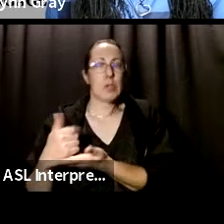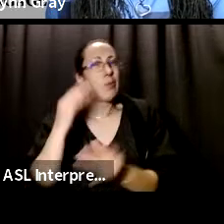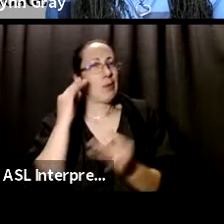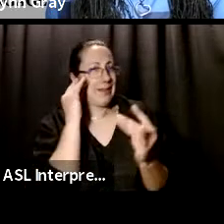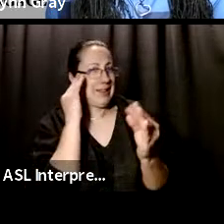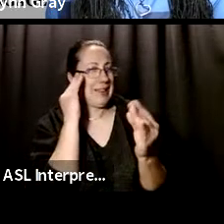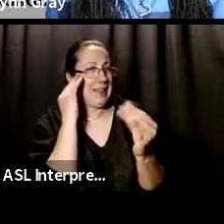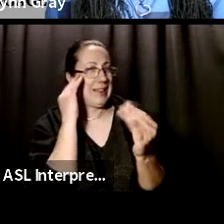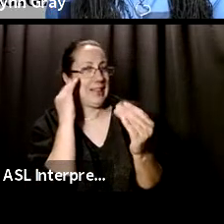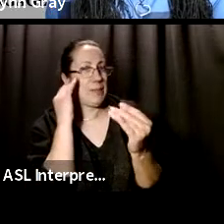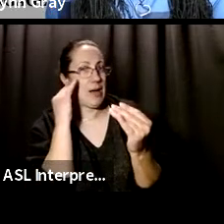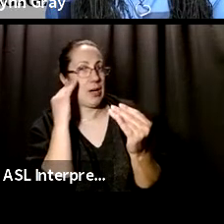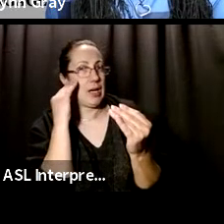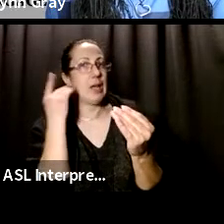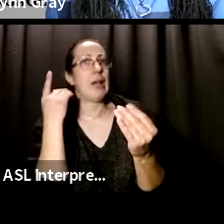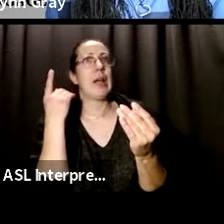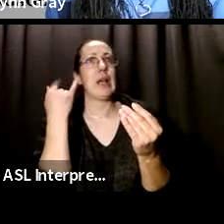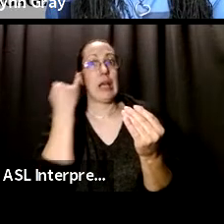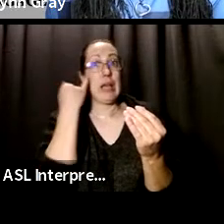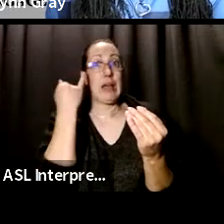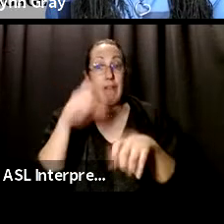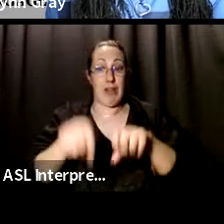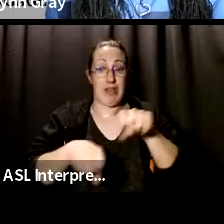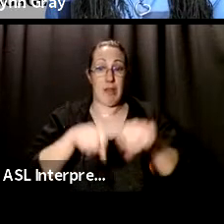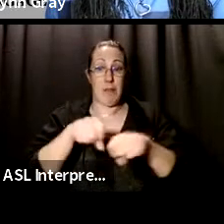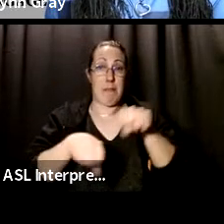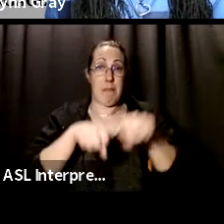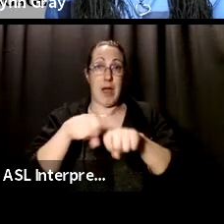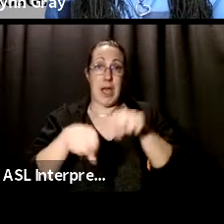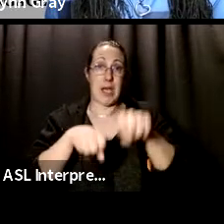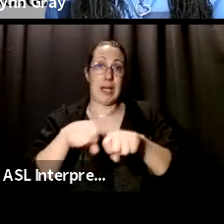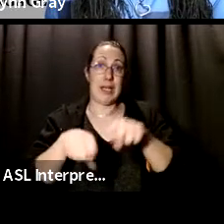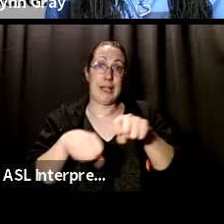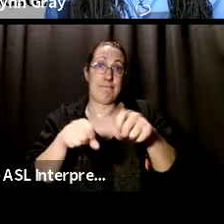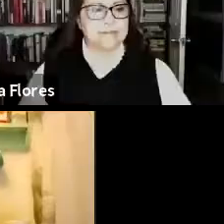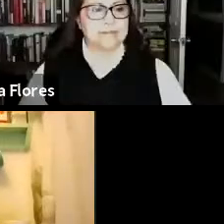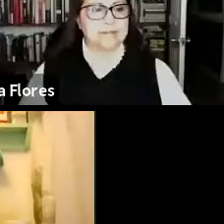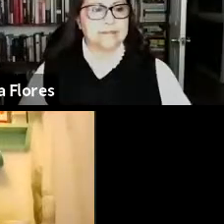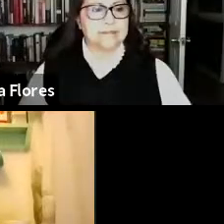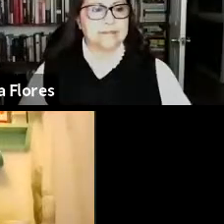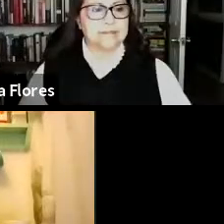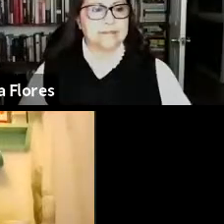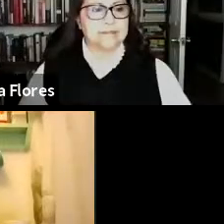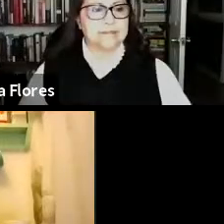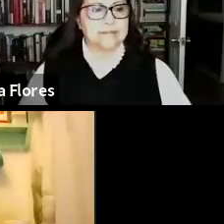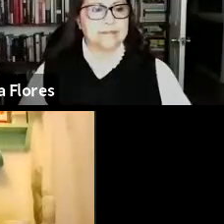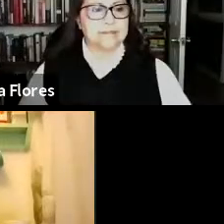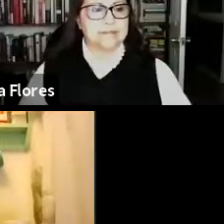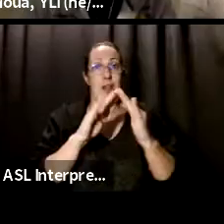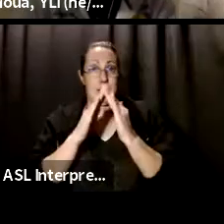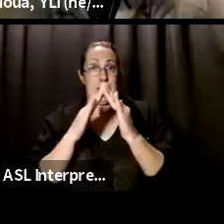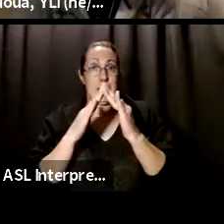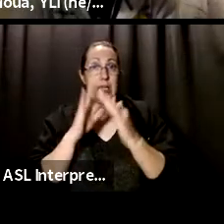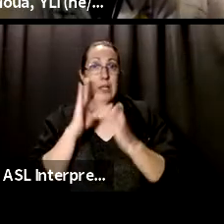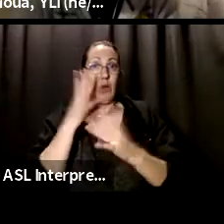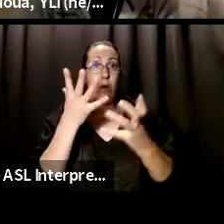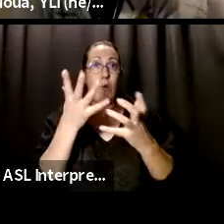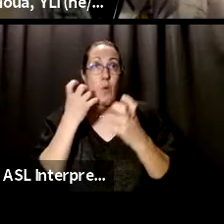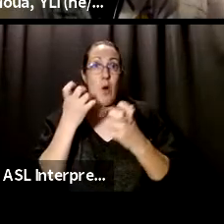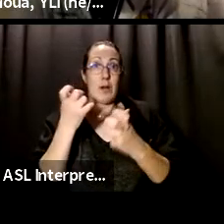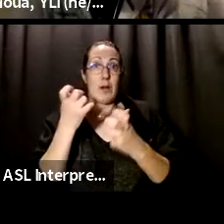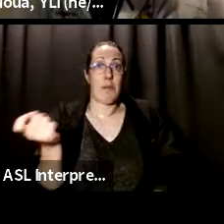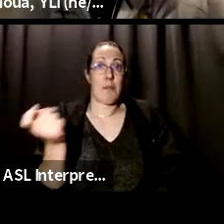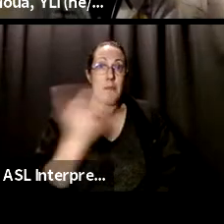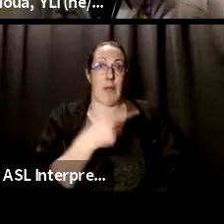of putting bikes out that may end up somewhere that the city's going to want to go back to the person or the entity that put out the